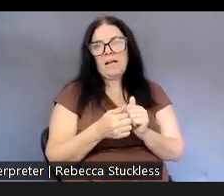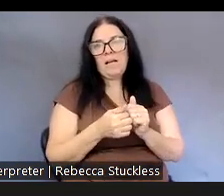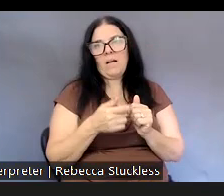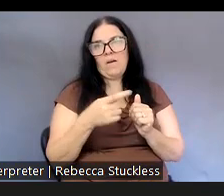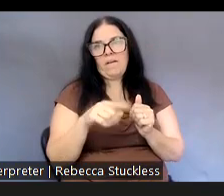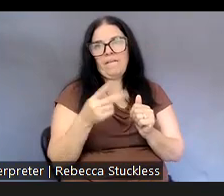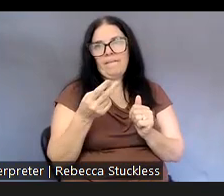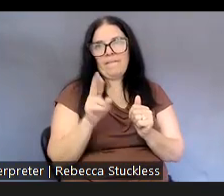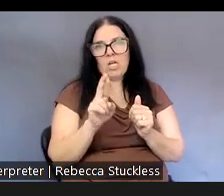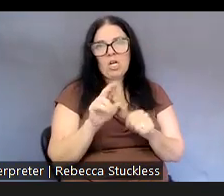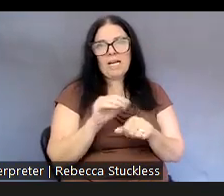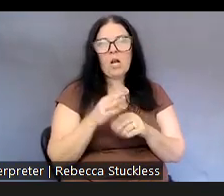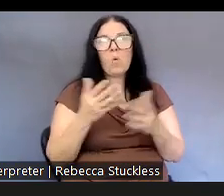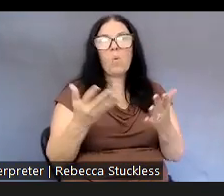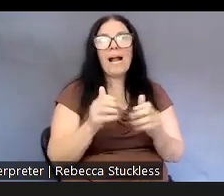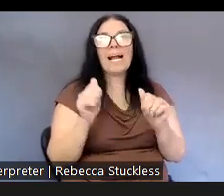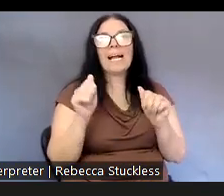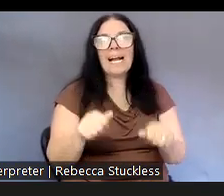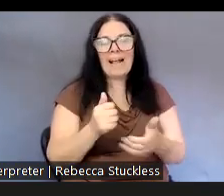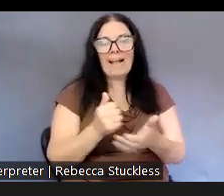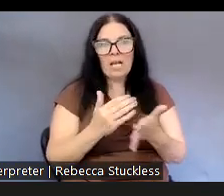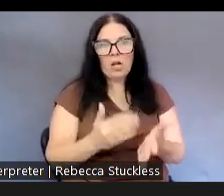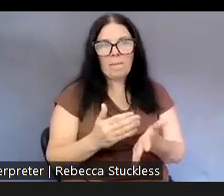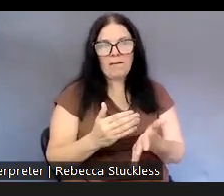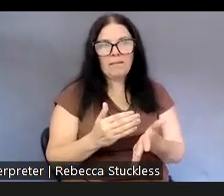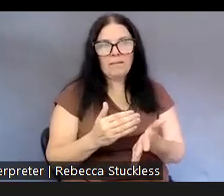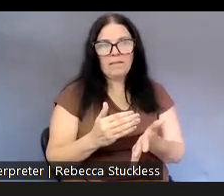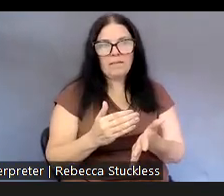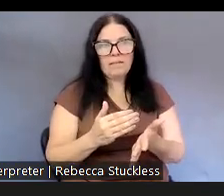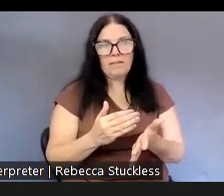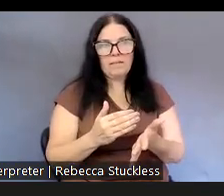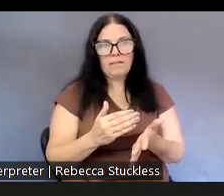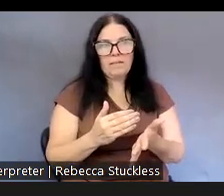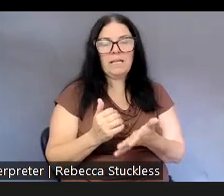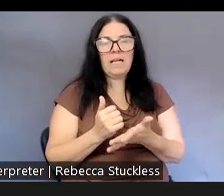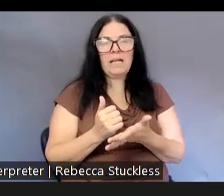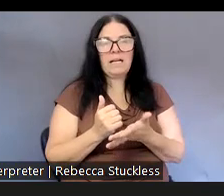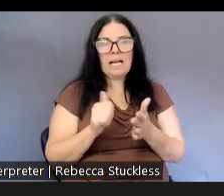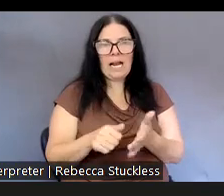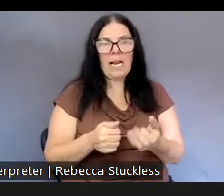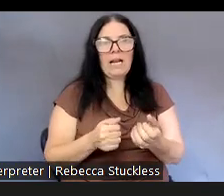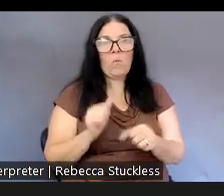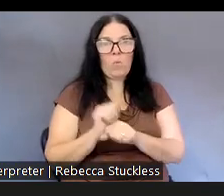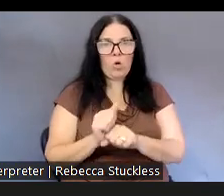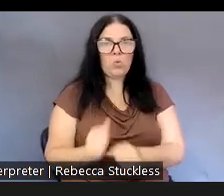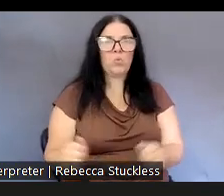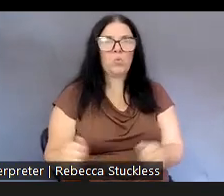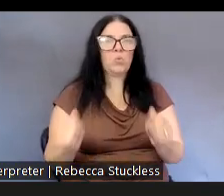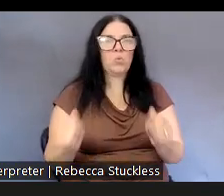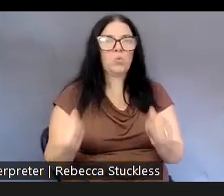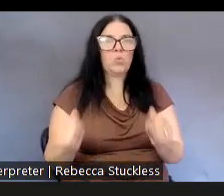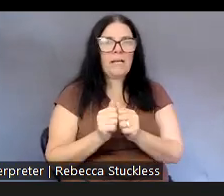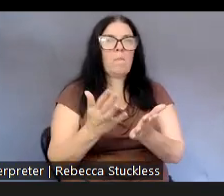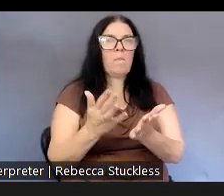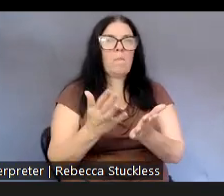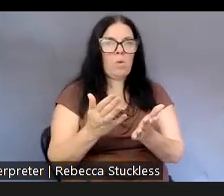what could therapists, how could VR counselors and therapists potentially work together to promote